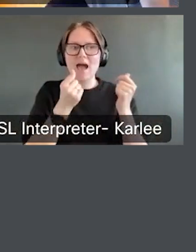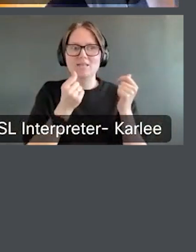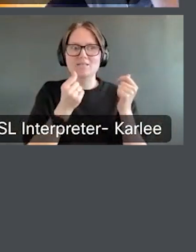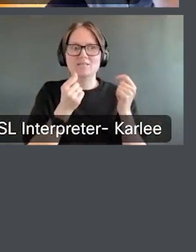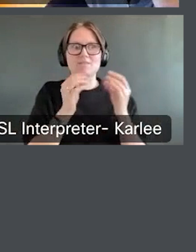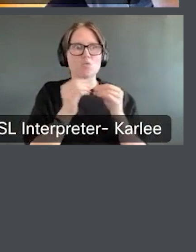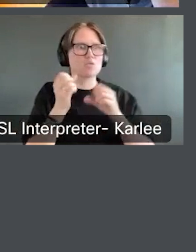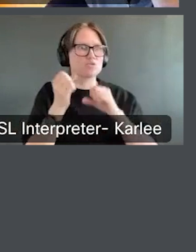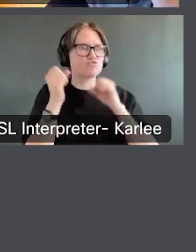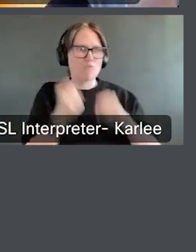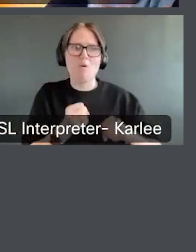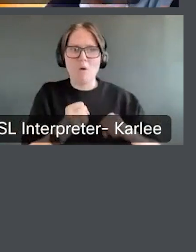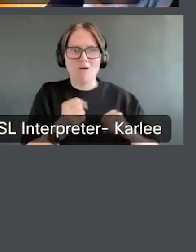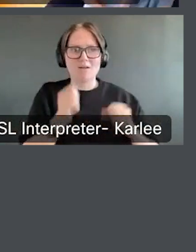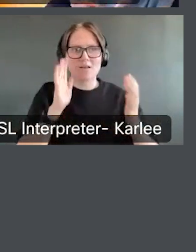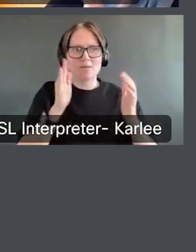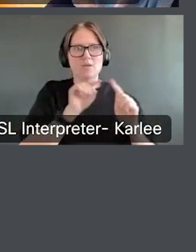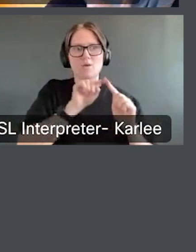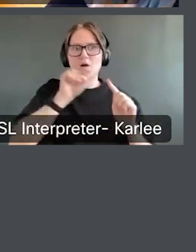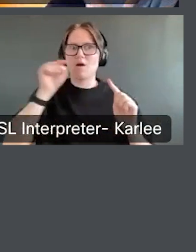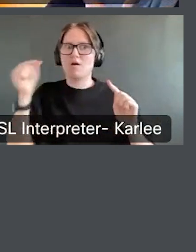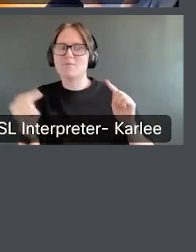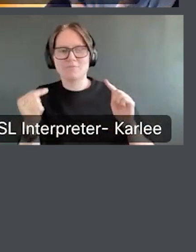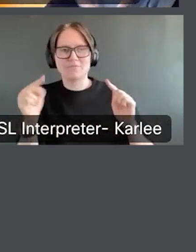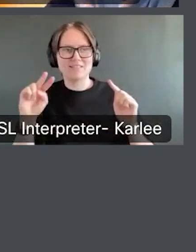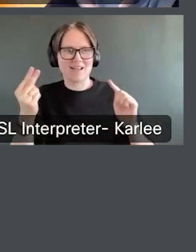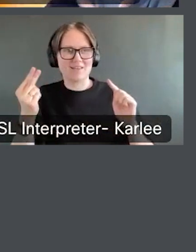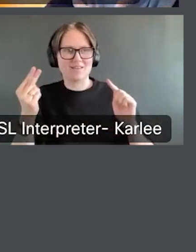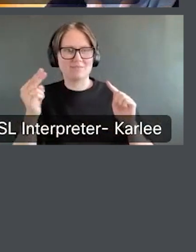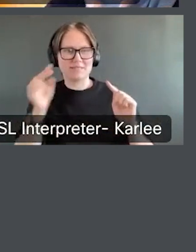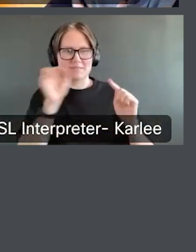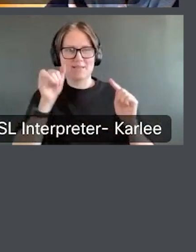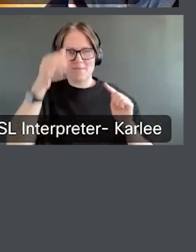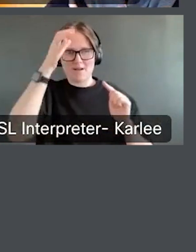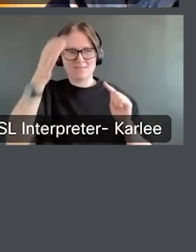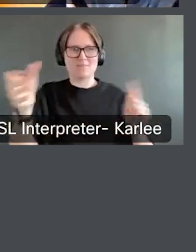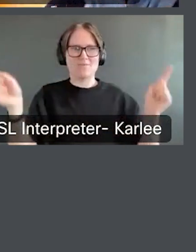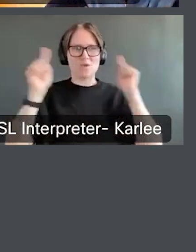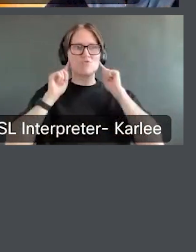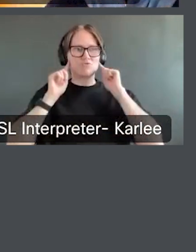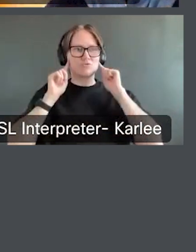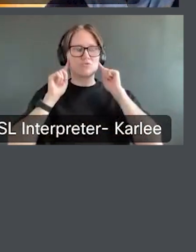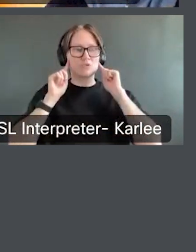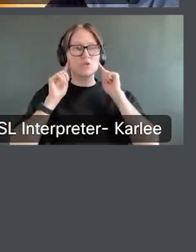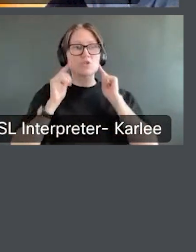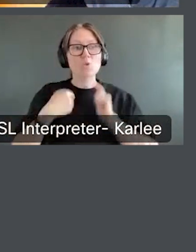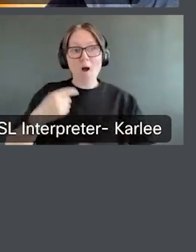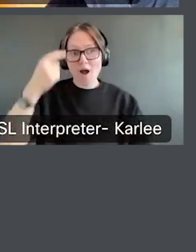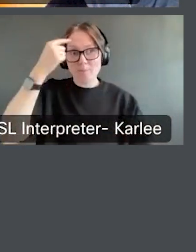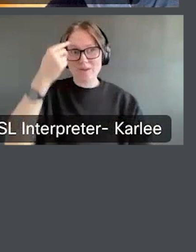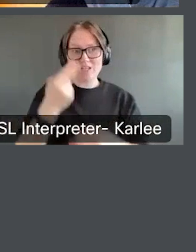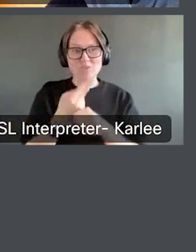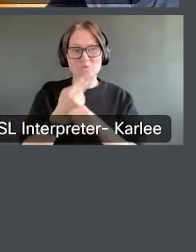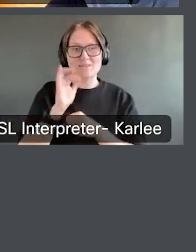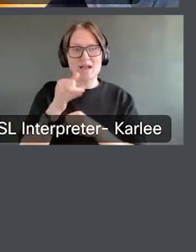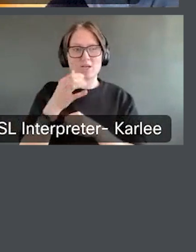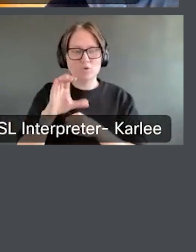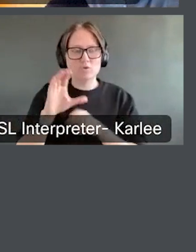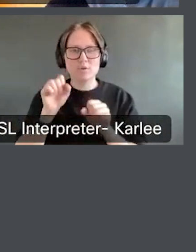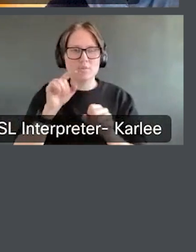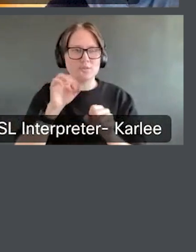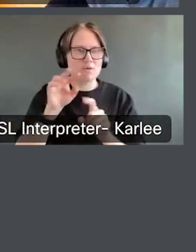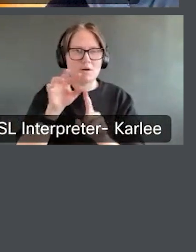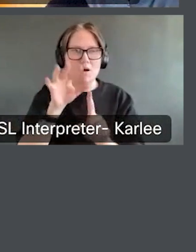intensity than the second one. And our brains use those cues to identify where a sound is coming from.